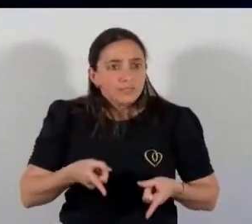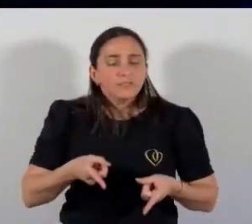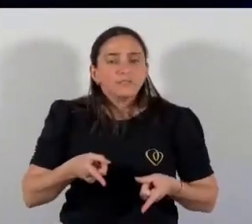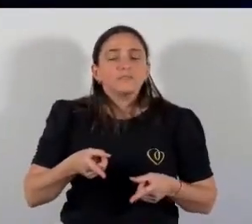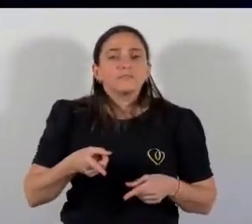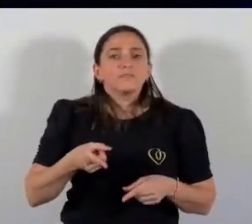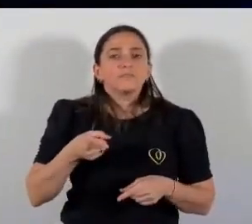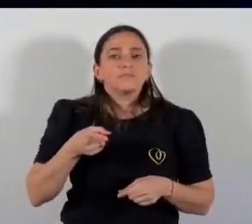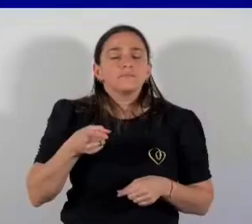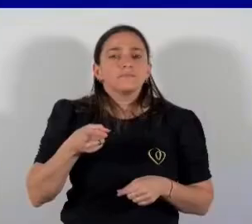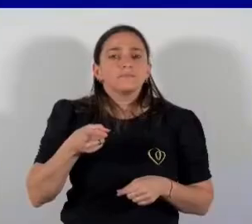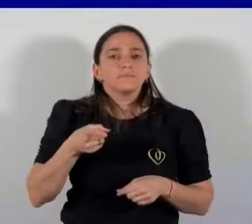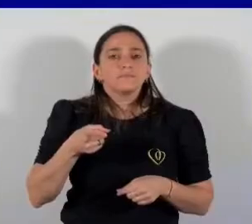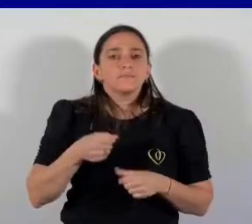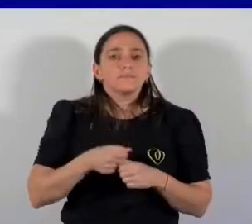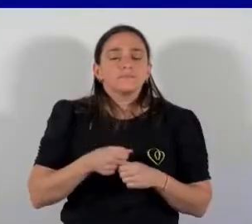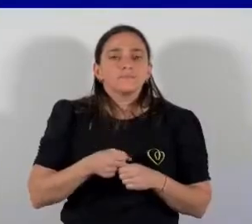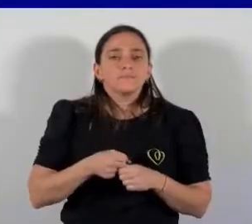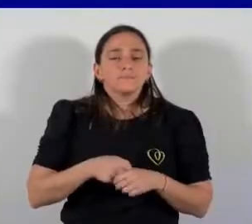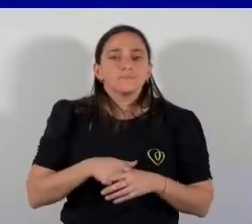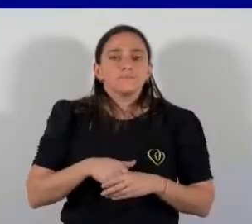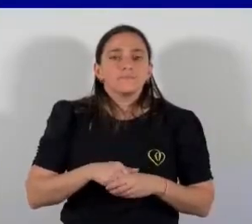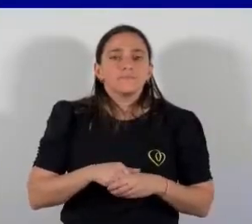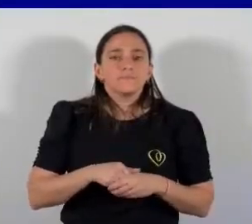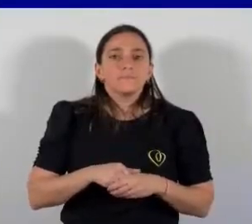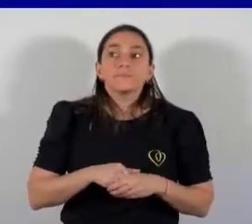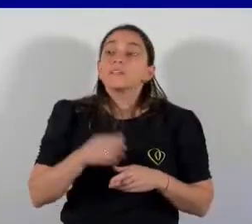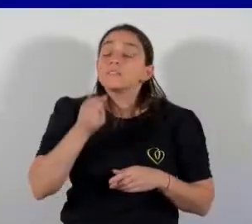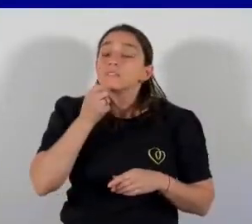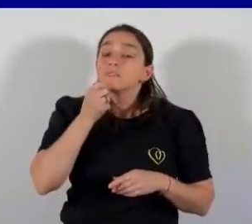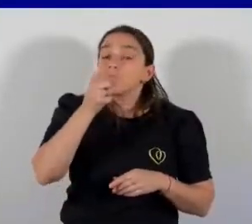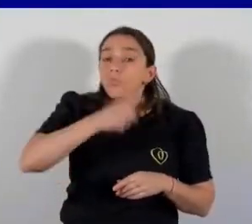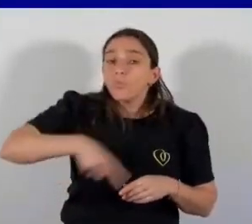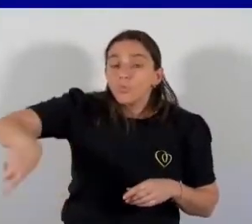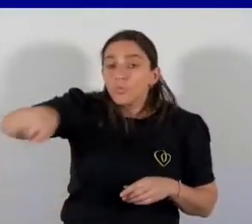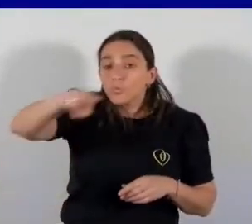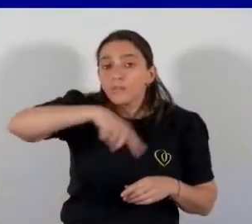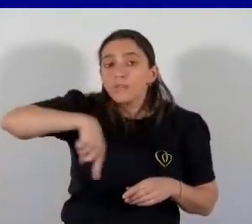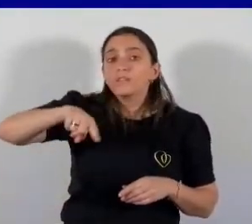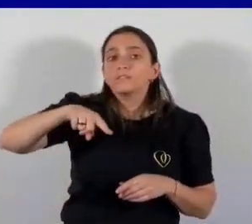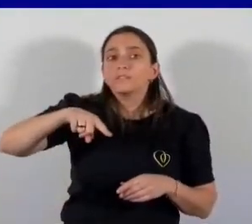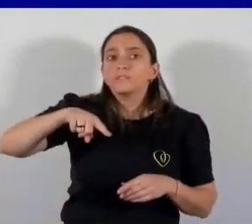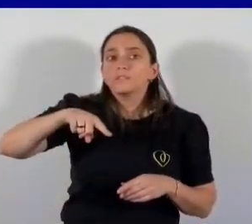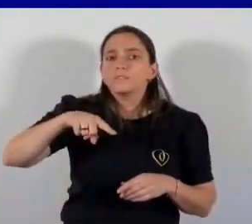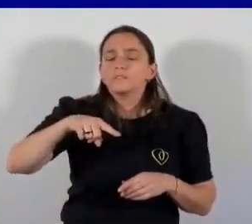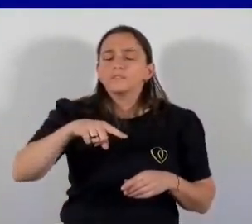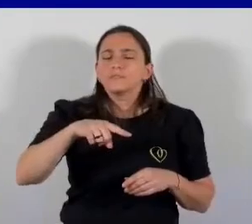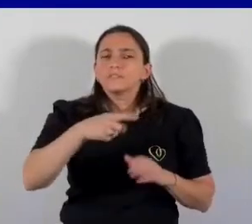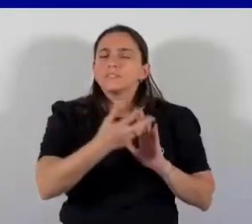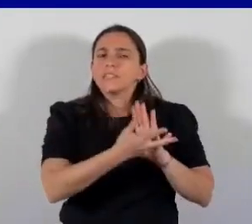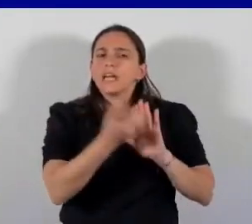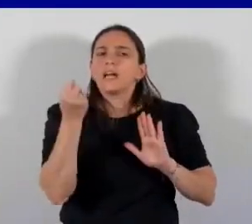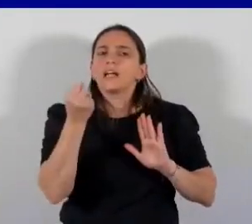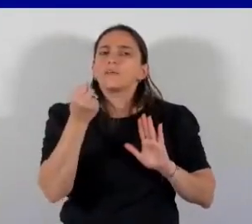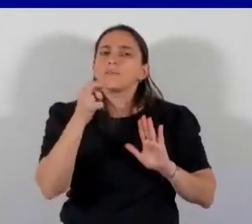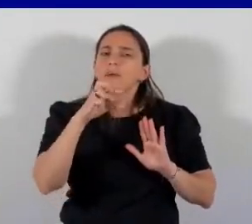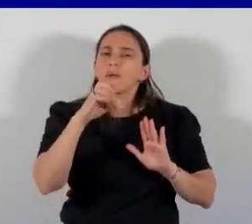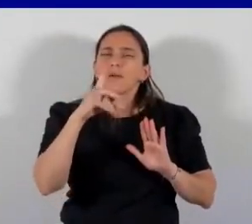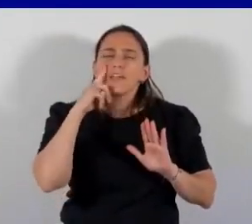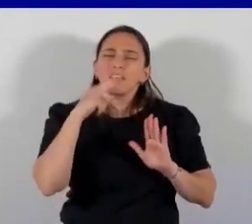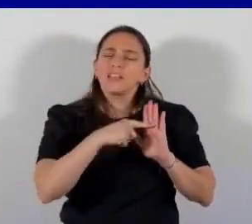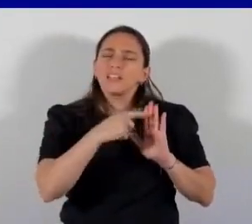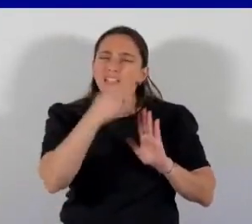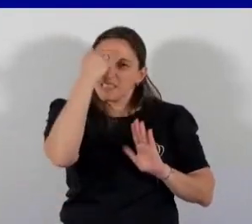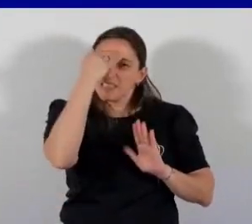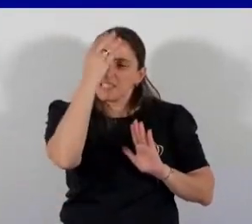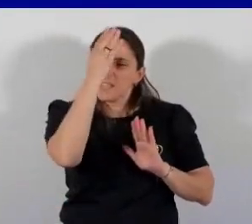but also si ustedes le estaban sacando 15 if you are taking 15 points from the GDP y se